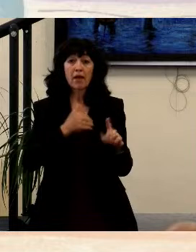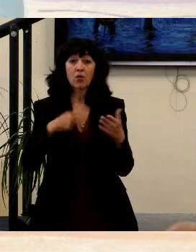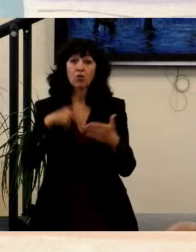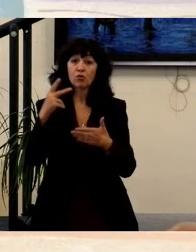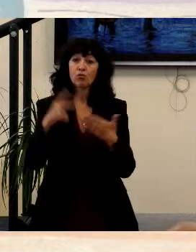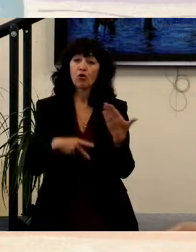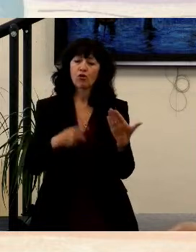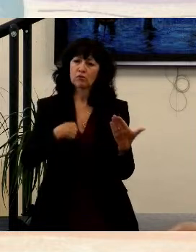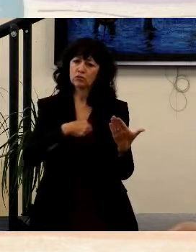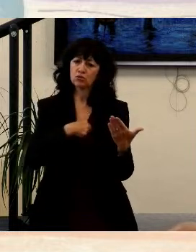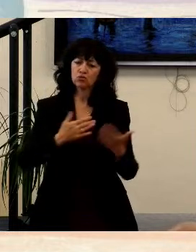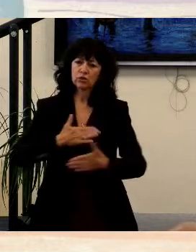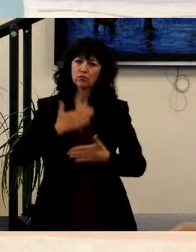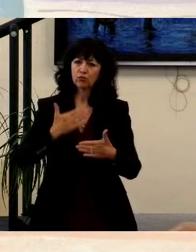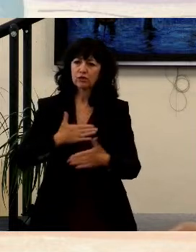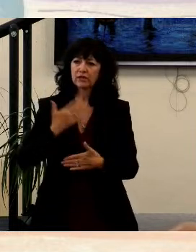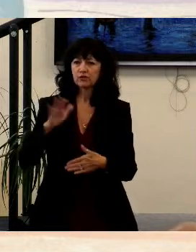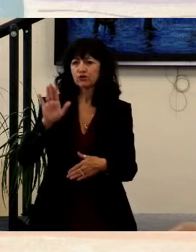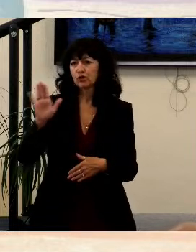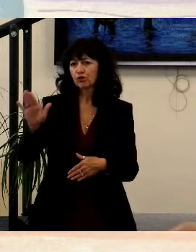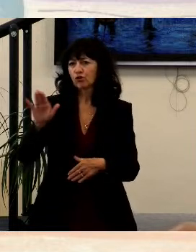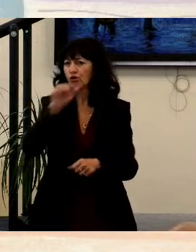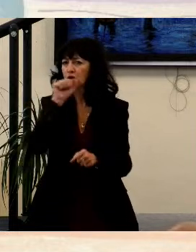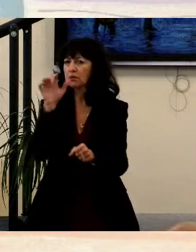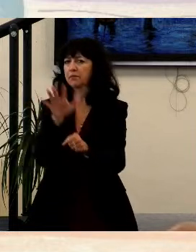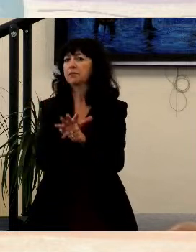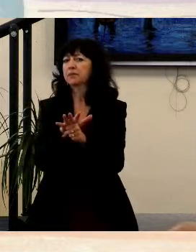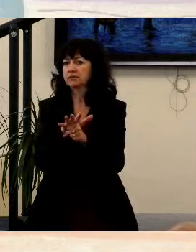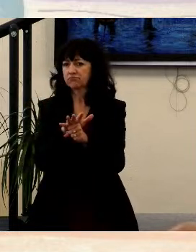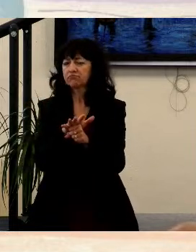we appreciate Tracey's unwavering commitment